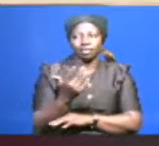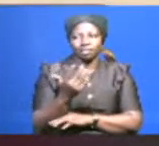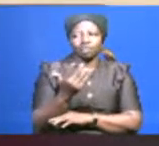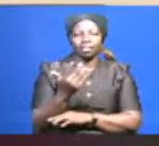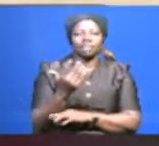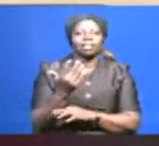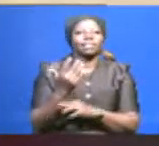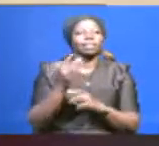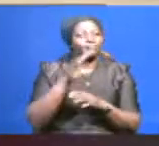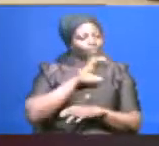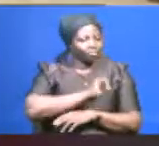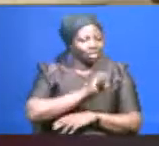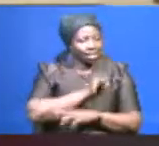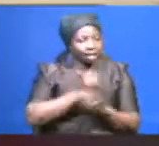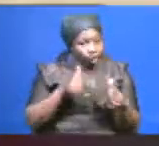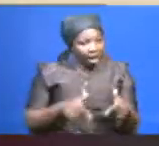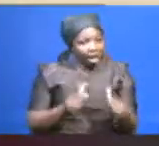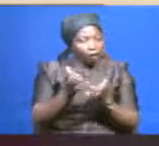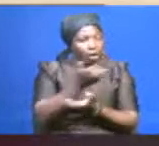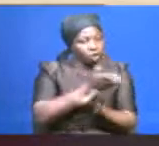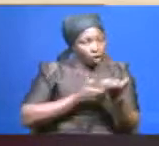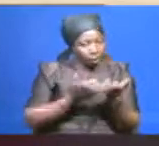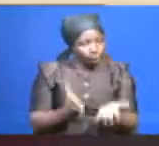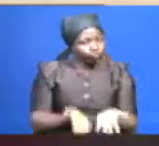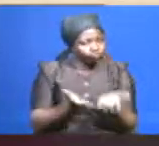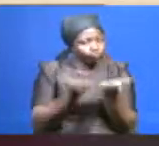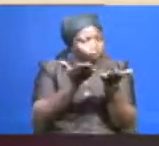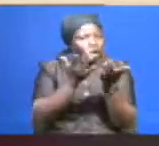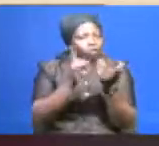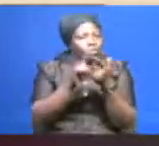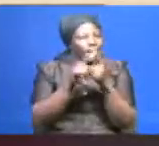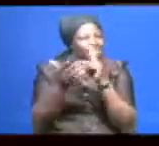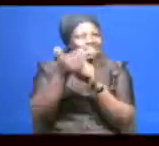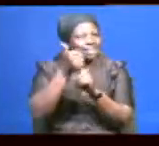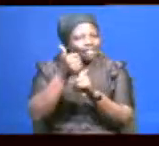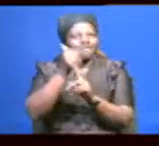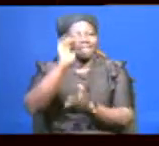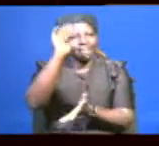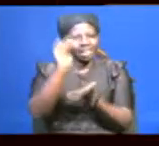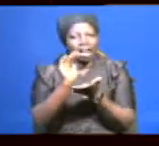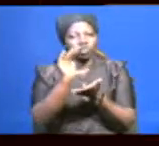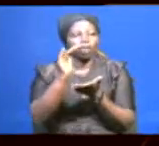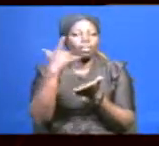recovery interventions to yield a reduction in the cost of living.